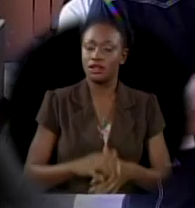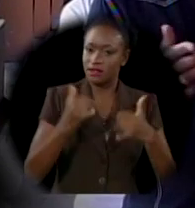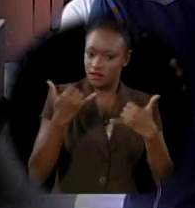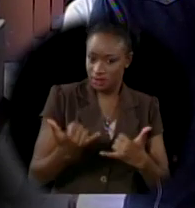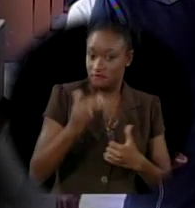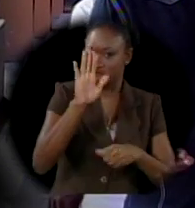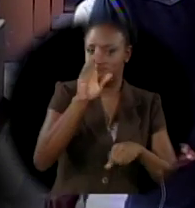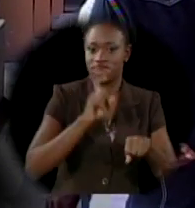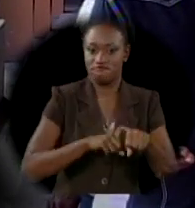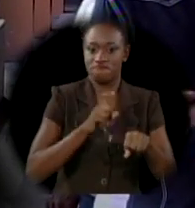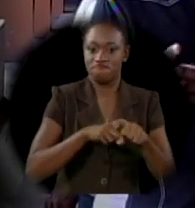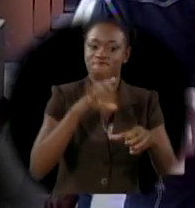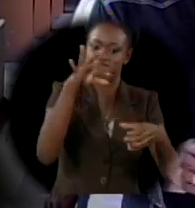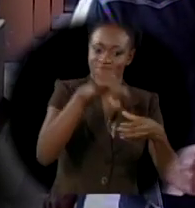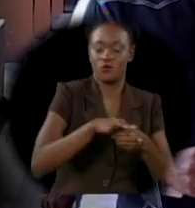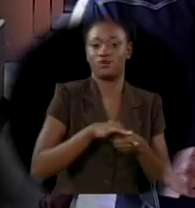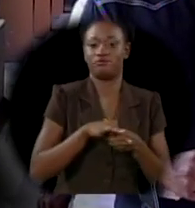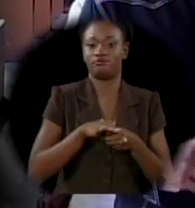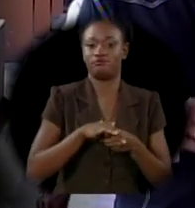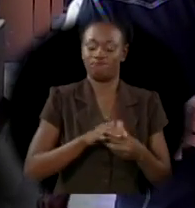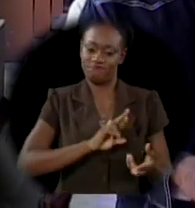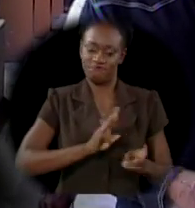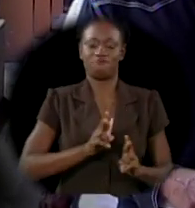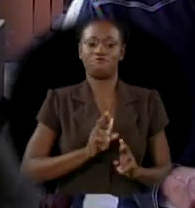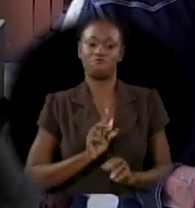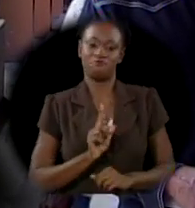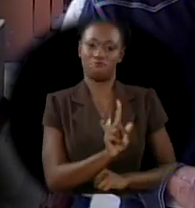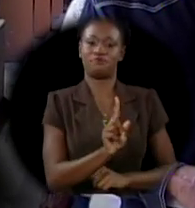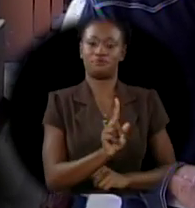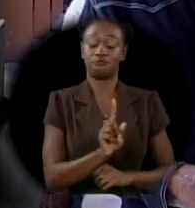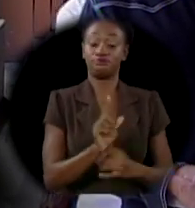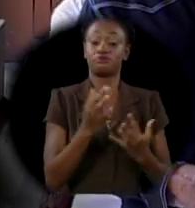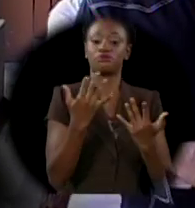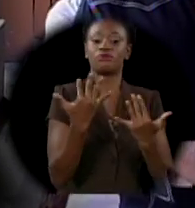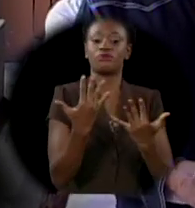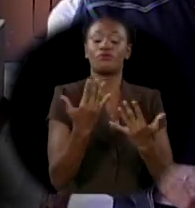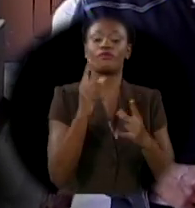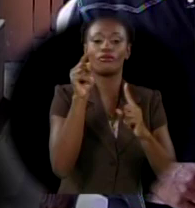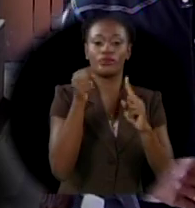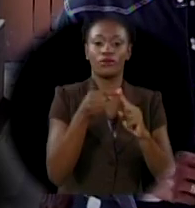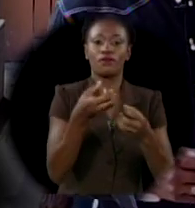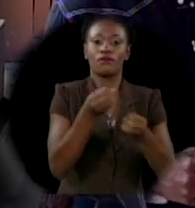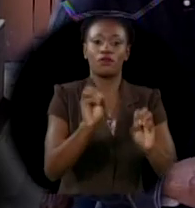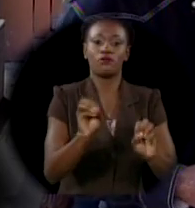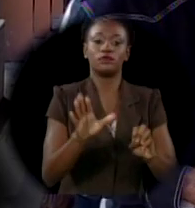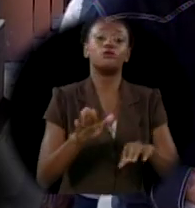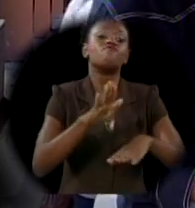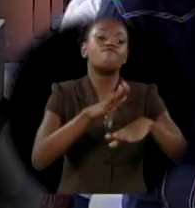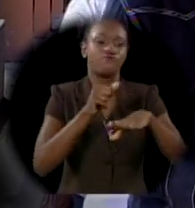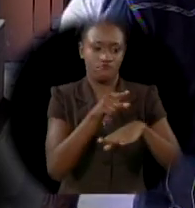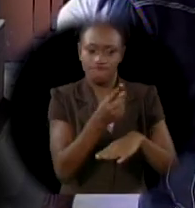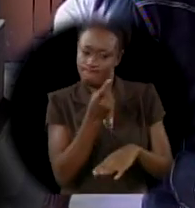So now it's your turn to cast your vote. Wait for the presiding officer to acknowledge you.